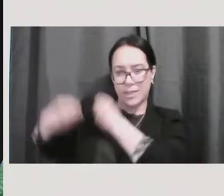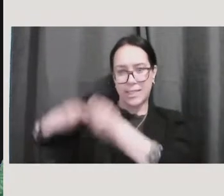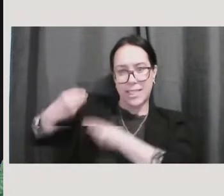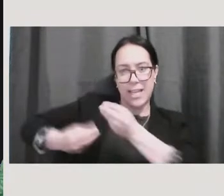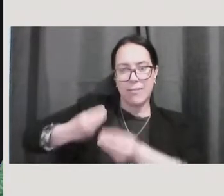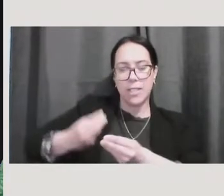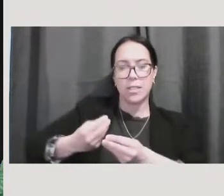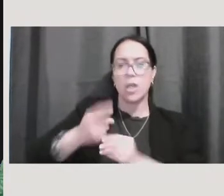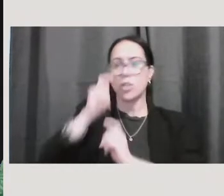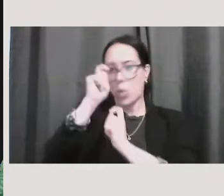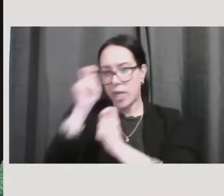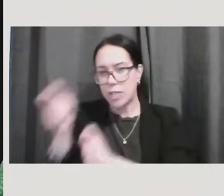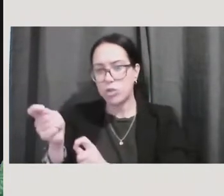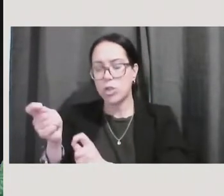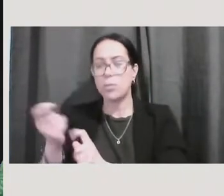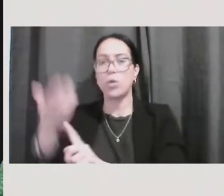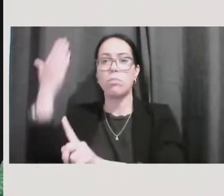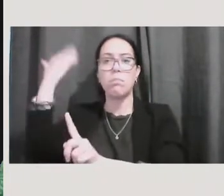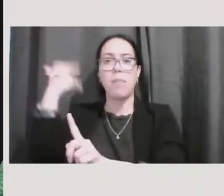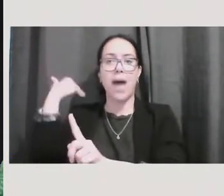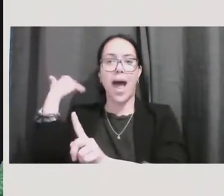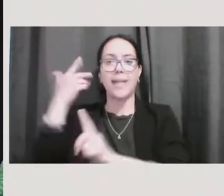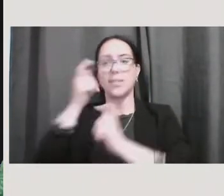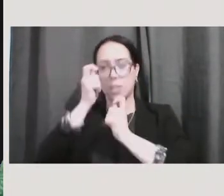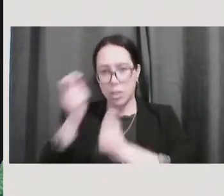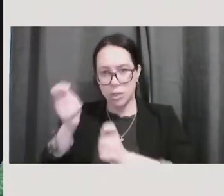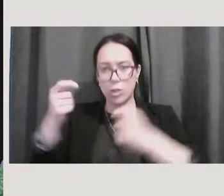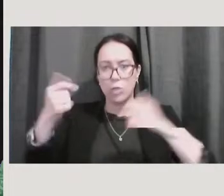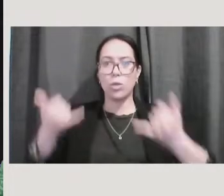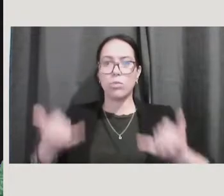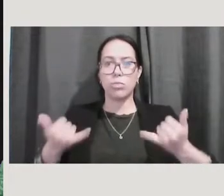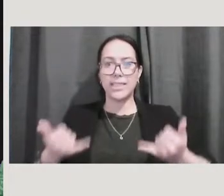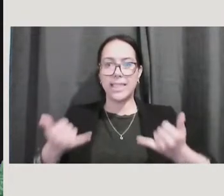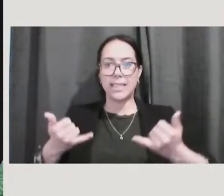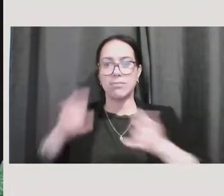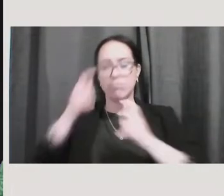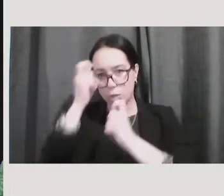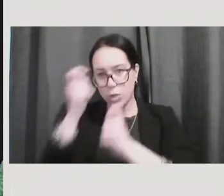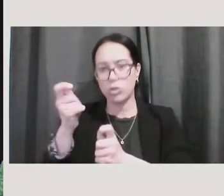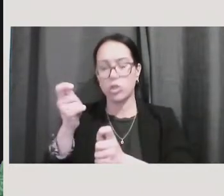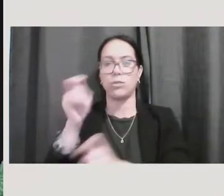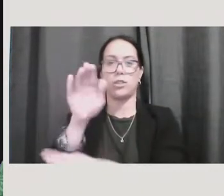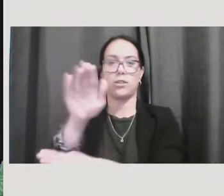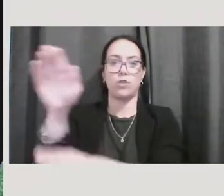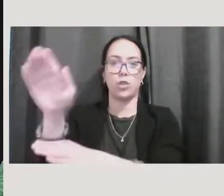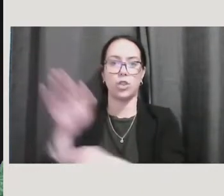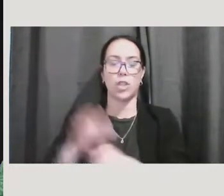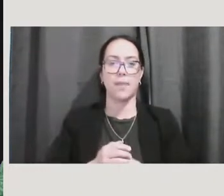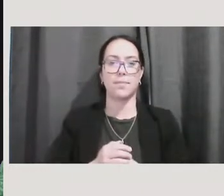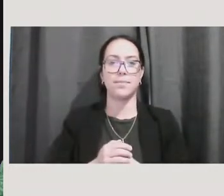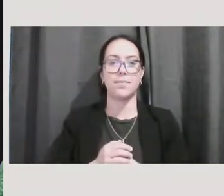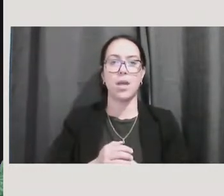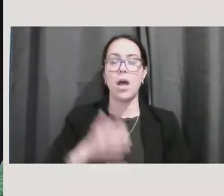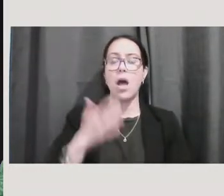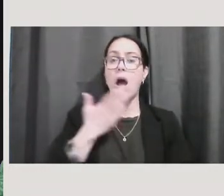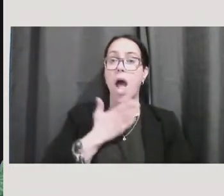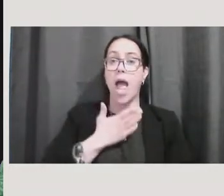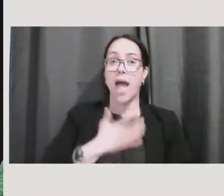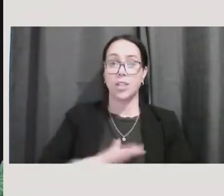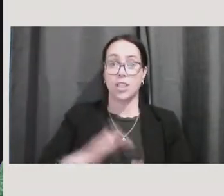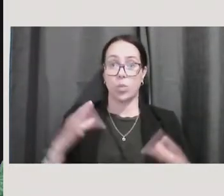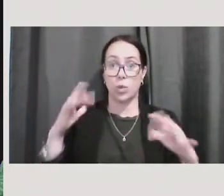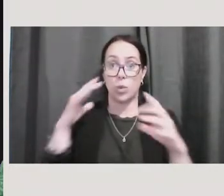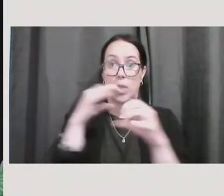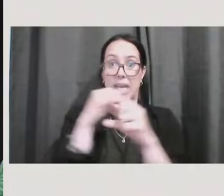the present and to the Future so I just wanted to end this this one to this final